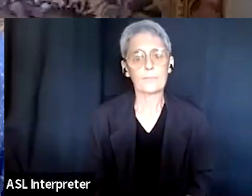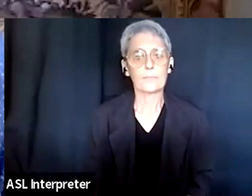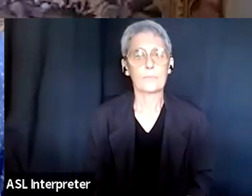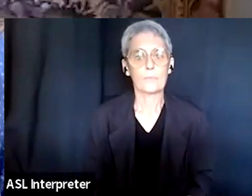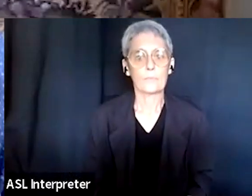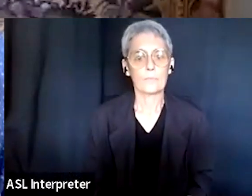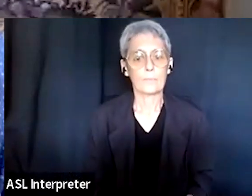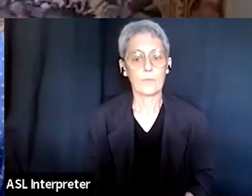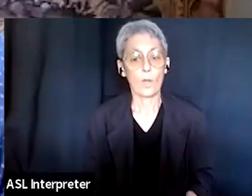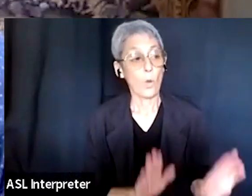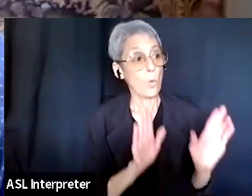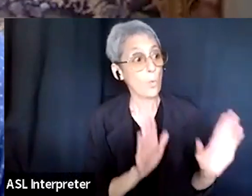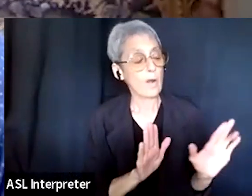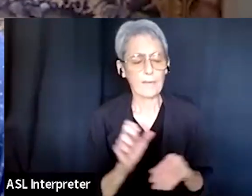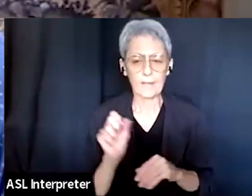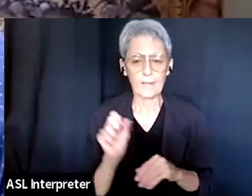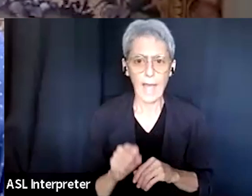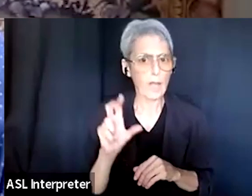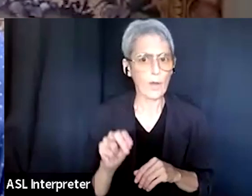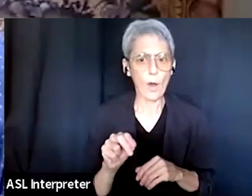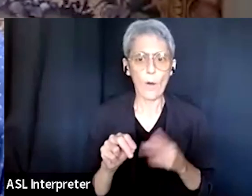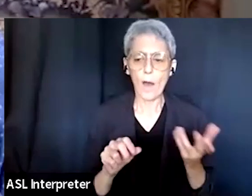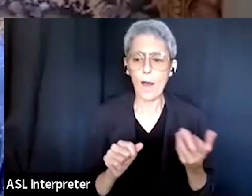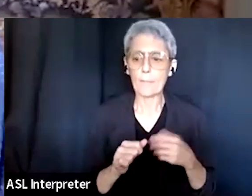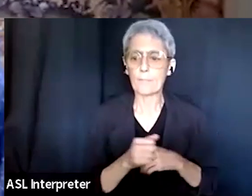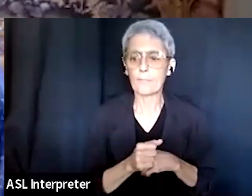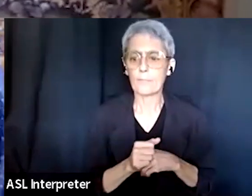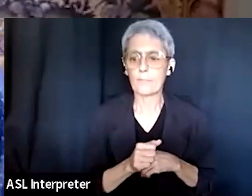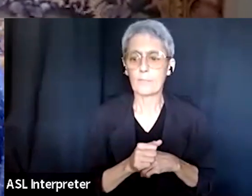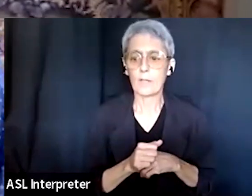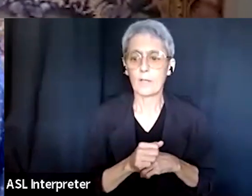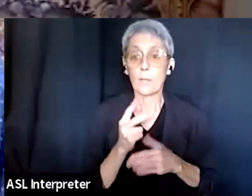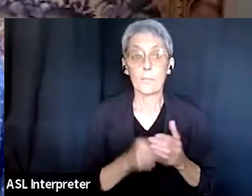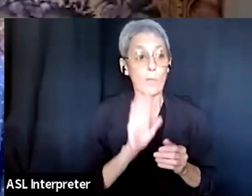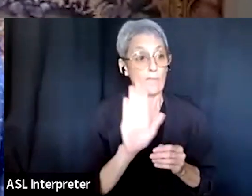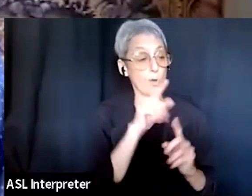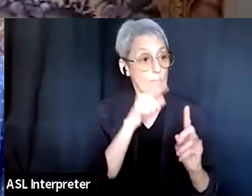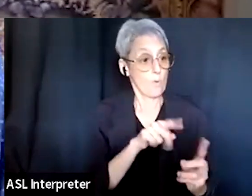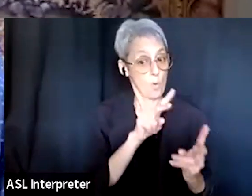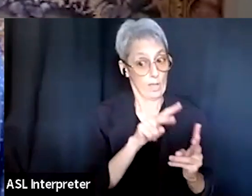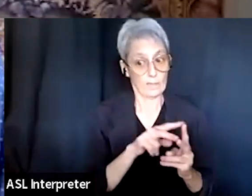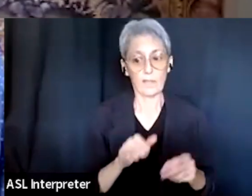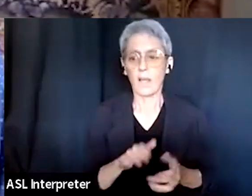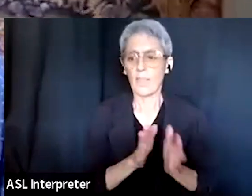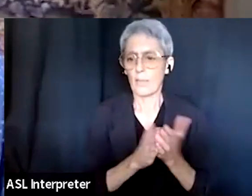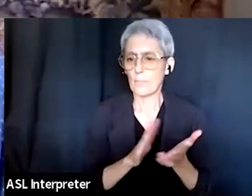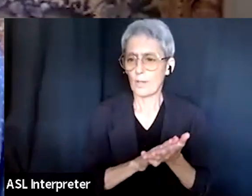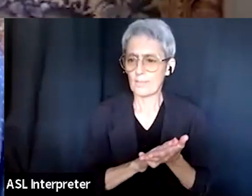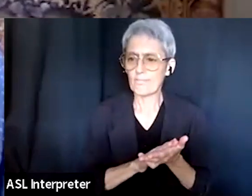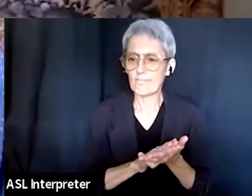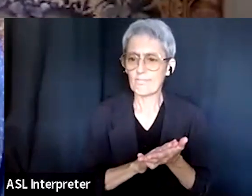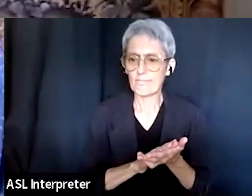Wonderful. Yeah, no, I think to both your points, the book does a nice job. And this is why I would